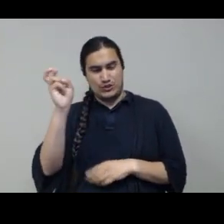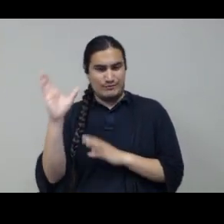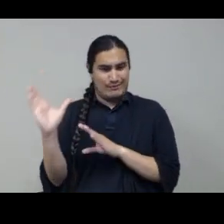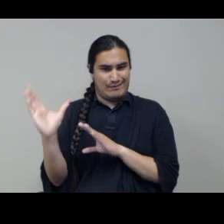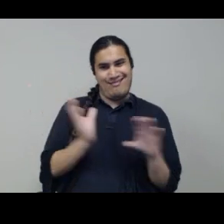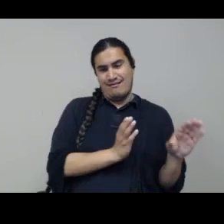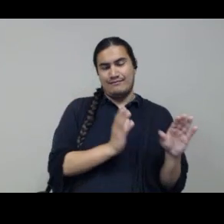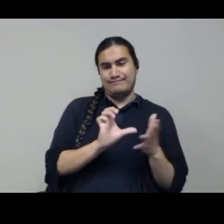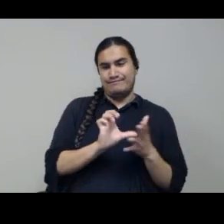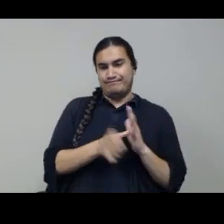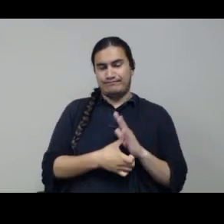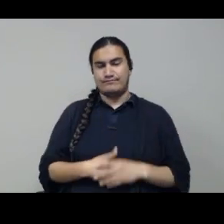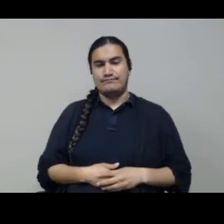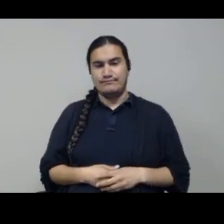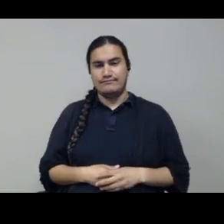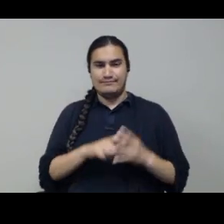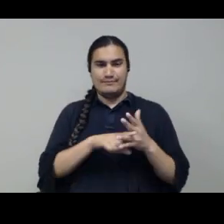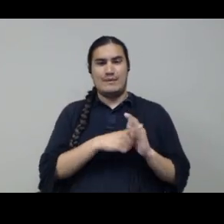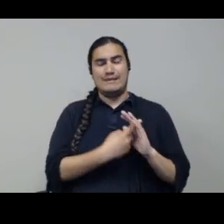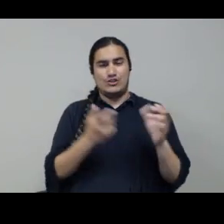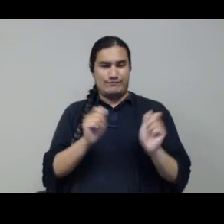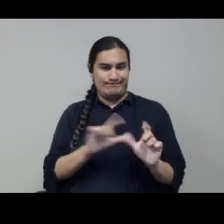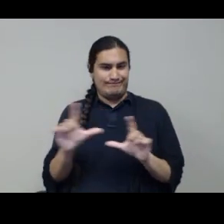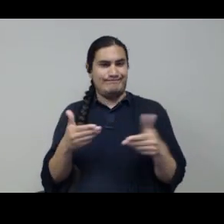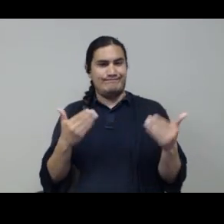Plan implementation. Next slide.